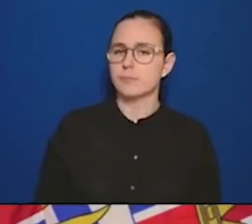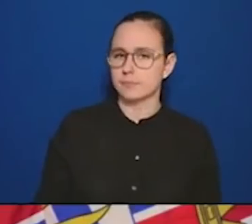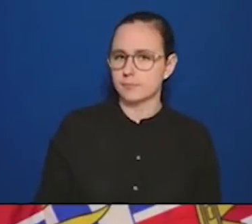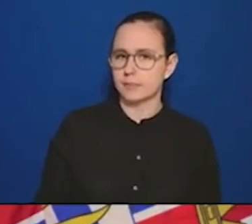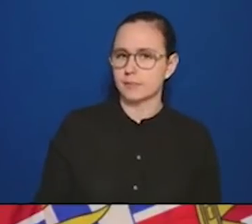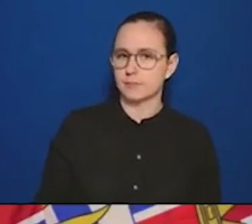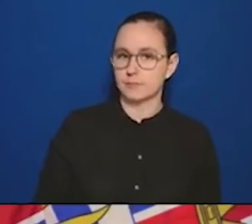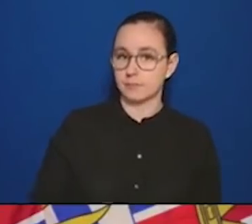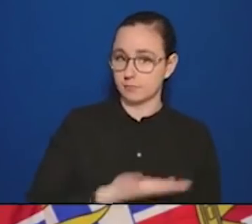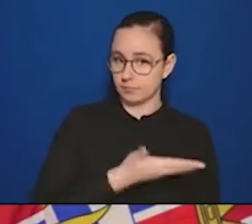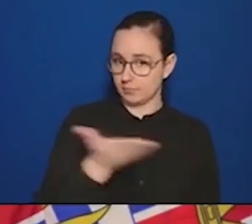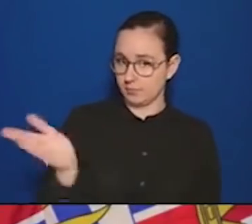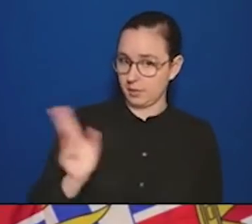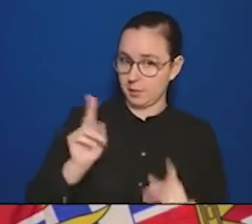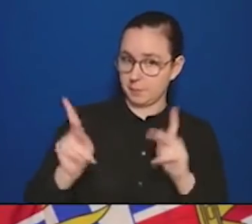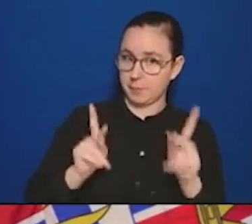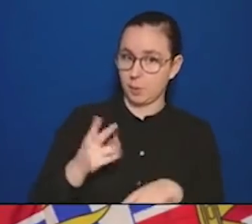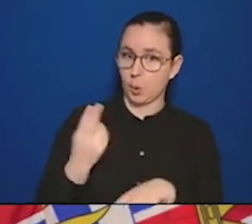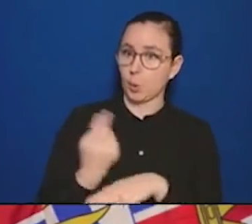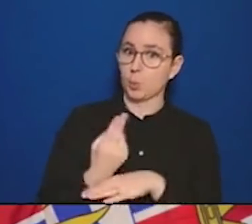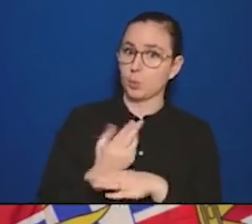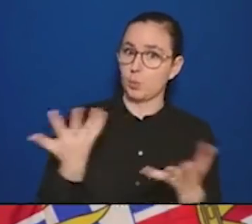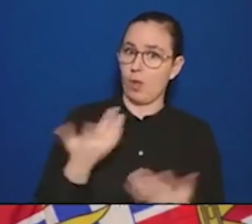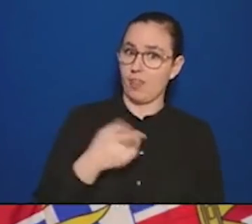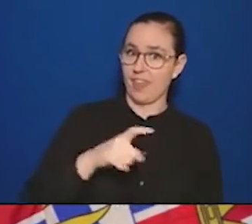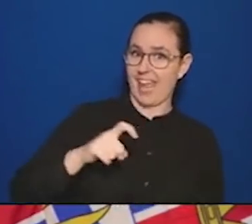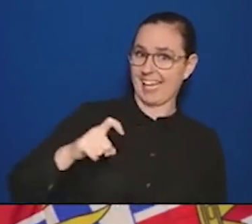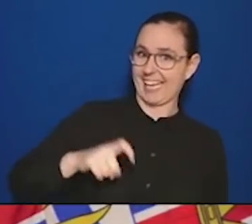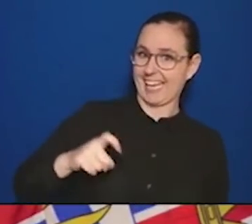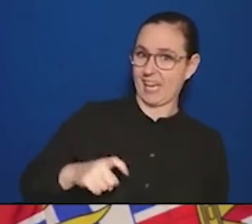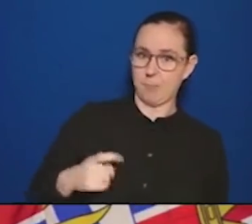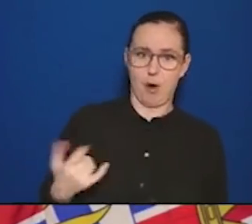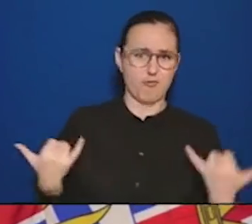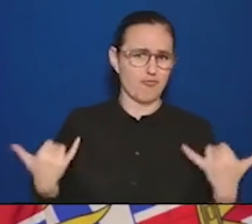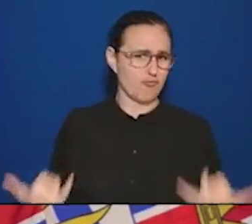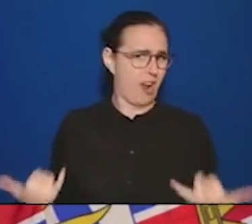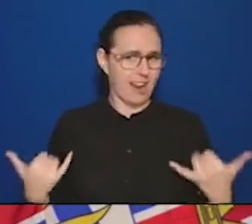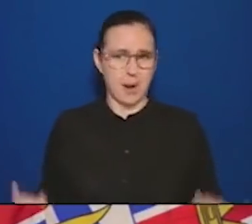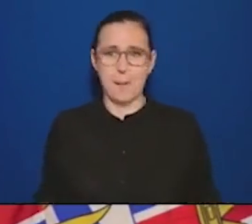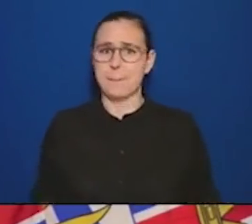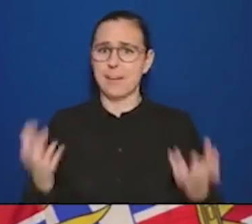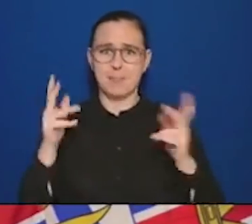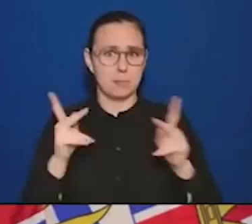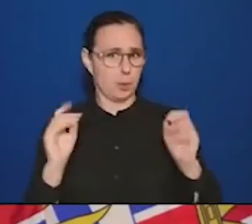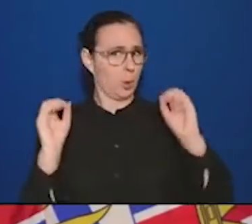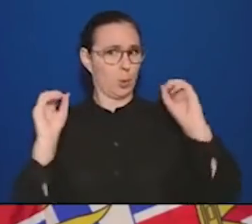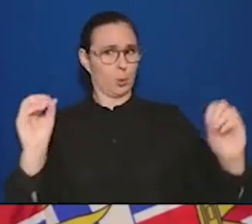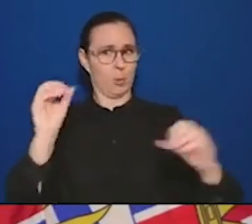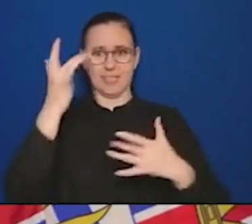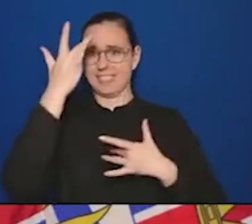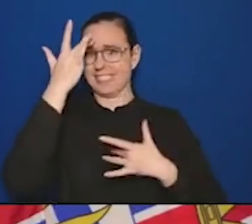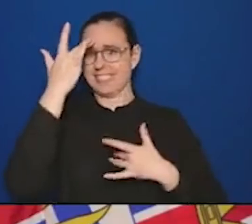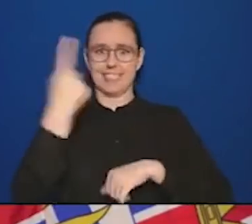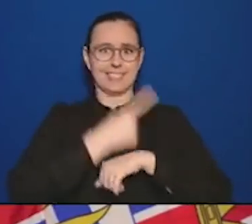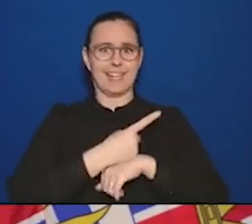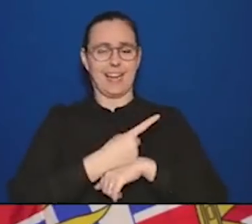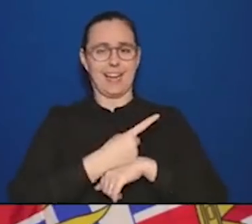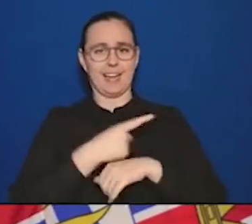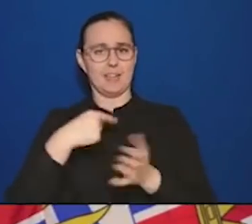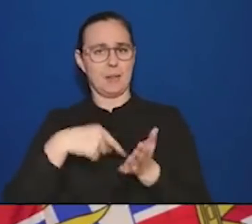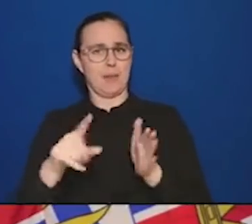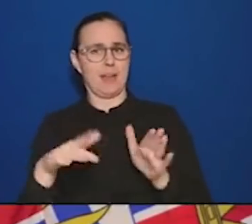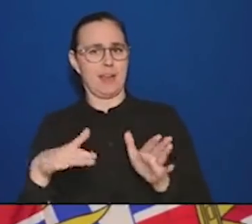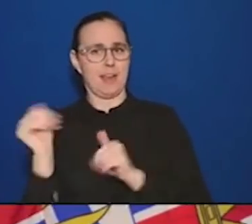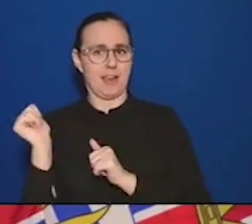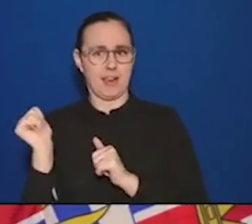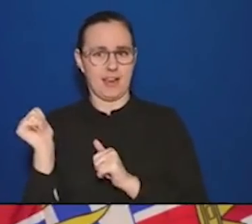same time right now, a lot of people don't have any sick days that they are able to use. So asking people how many they use doesn't